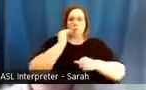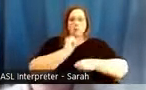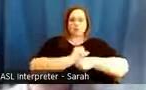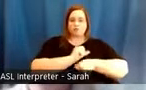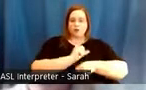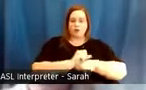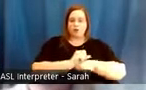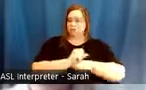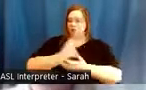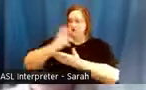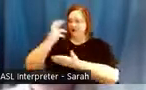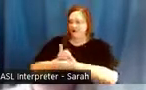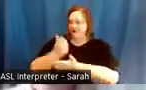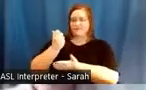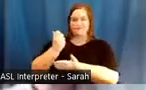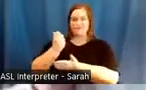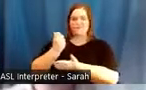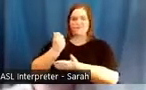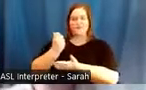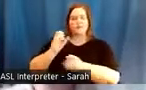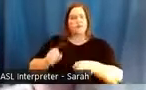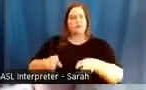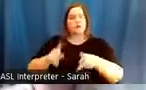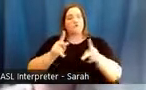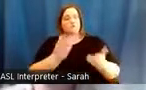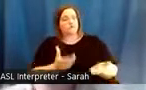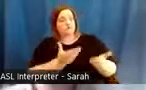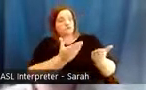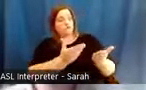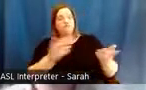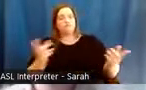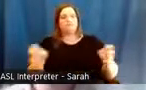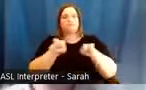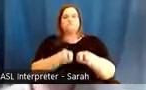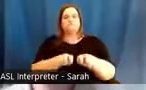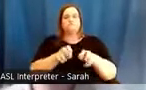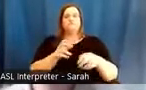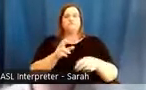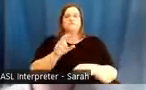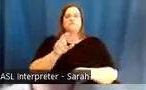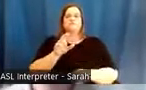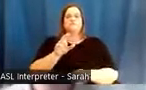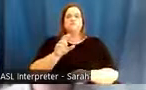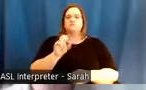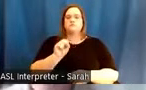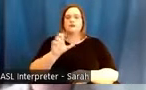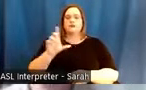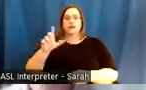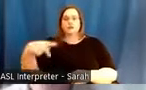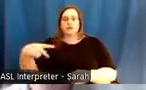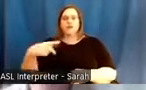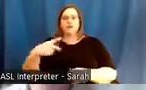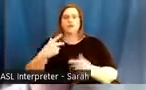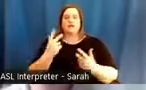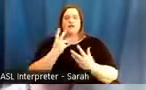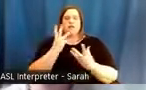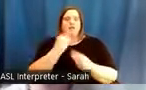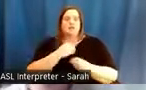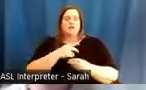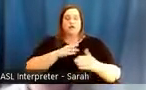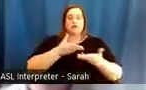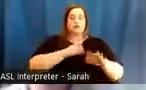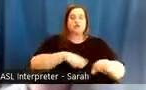at my offer to be Ari's SLP. In many ways, it was wonderful for Ari. The children were interactive with